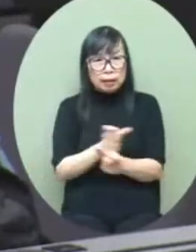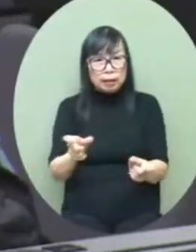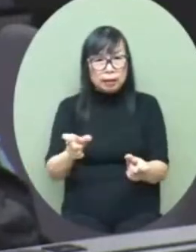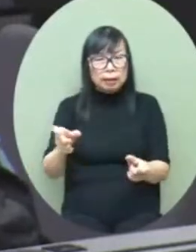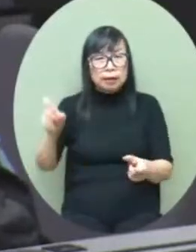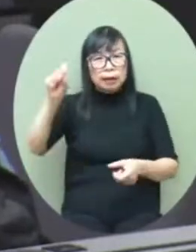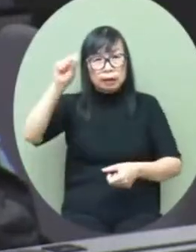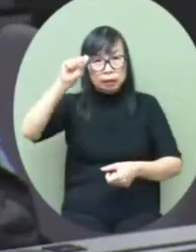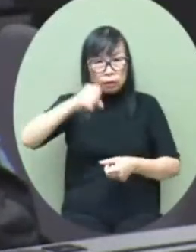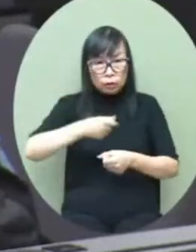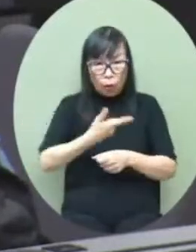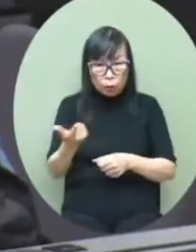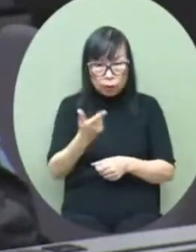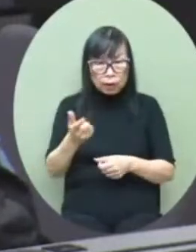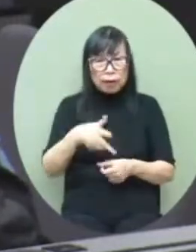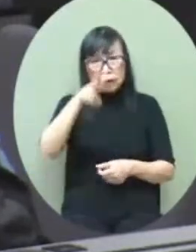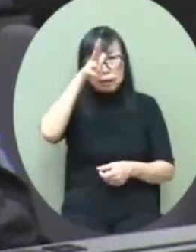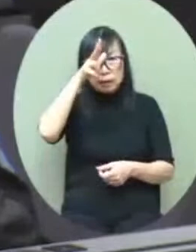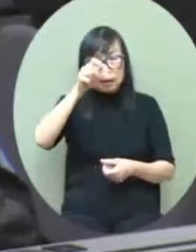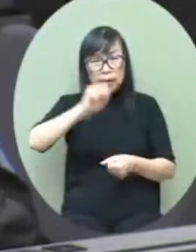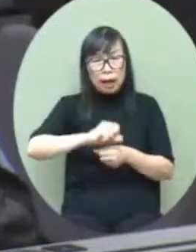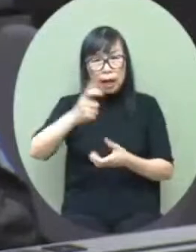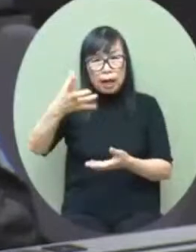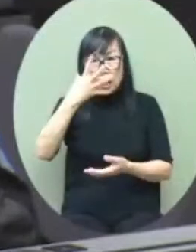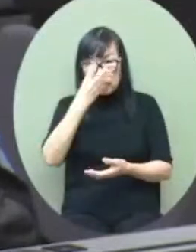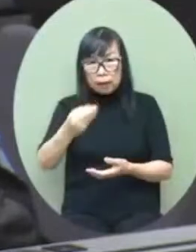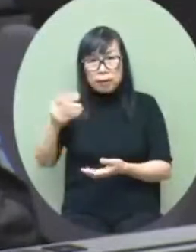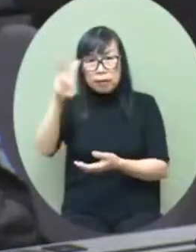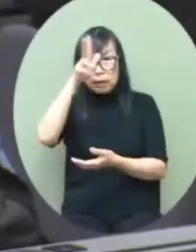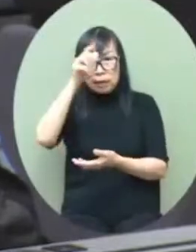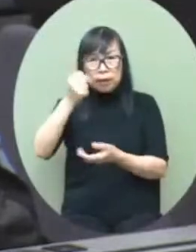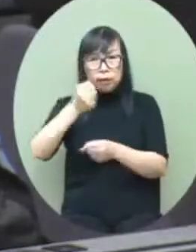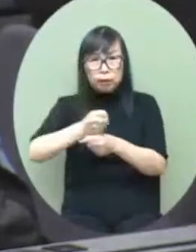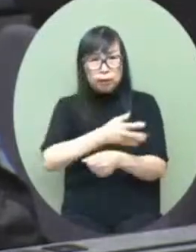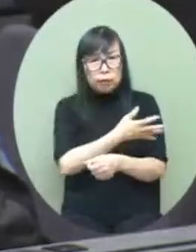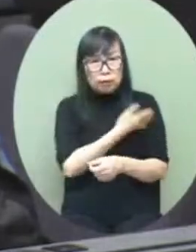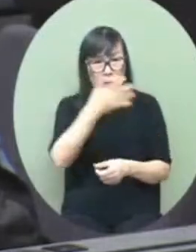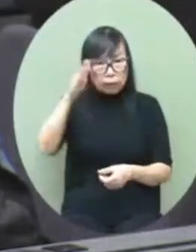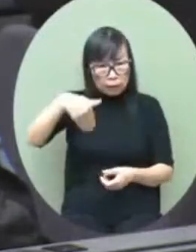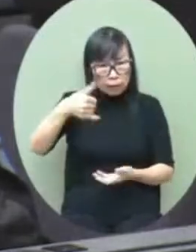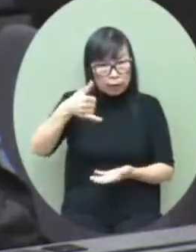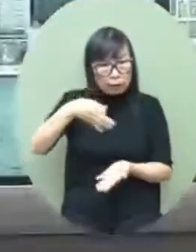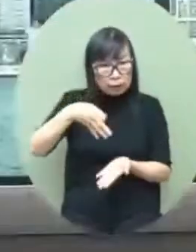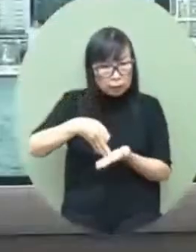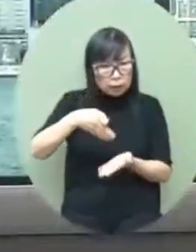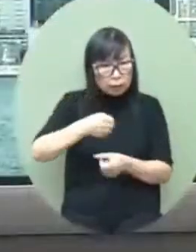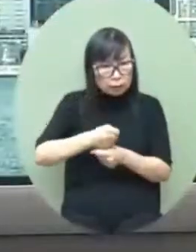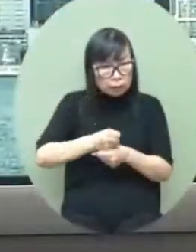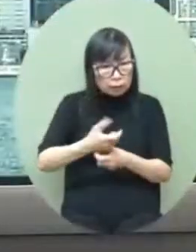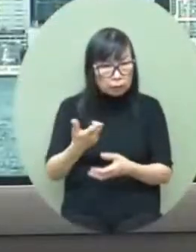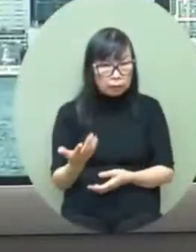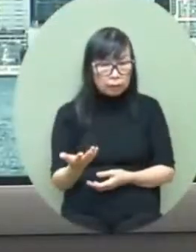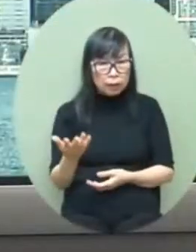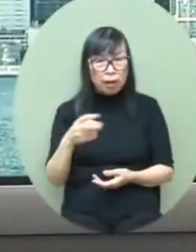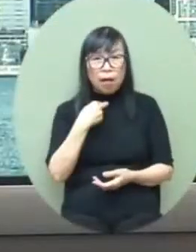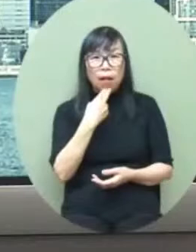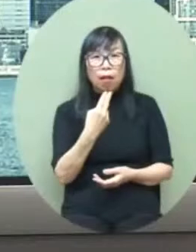this? Will there be a larger pay rise for civil servants to make civil service positions more attractive to bring in more